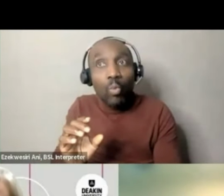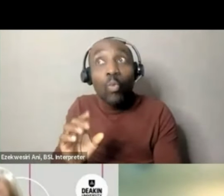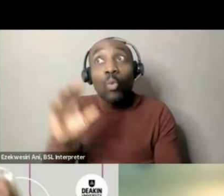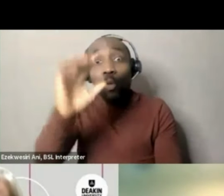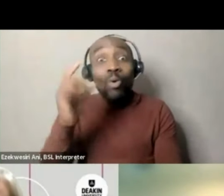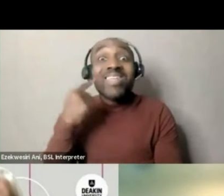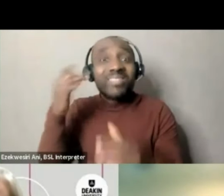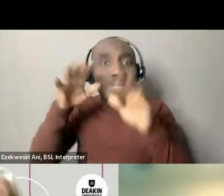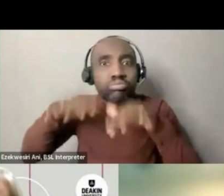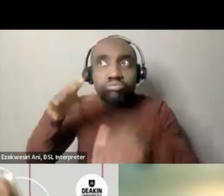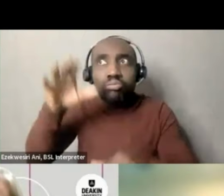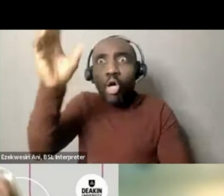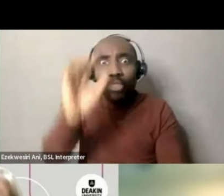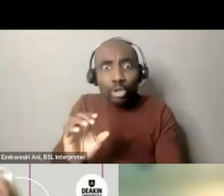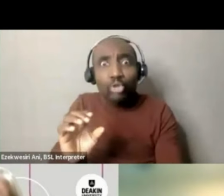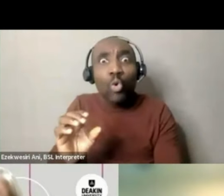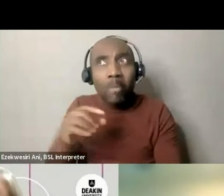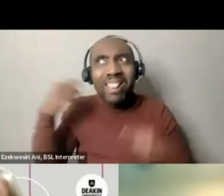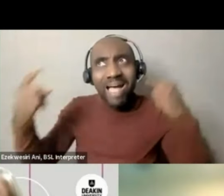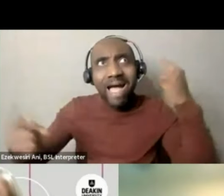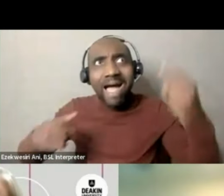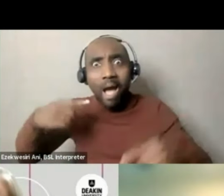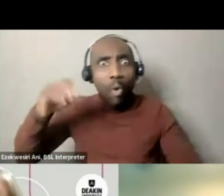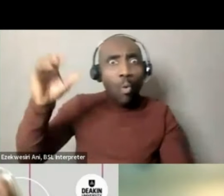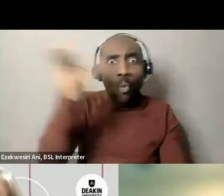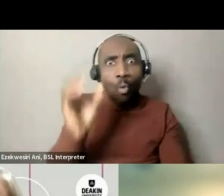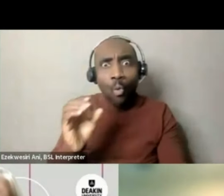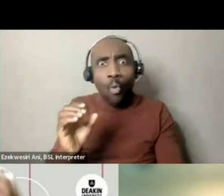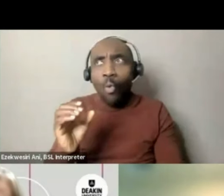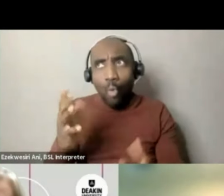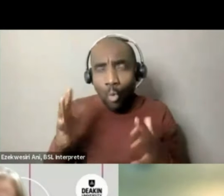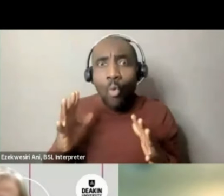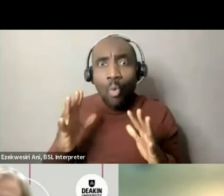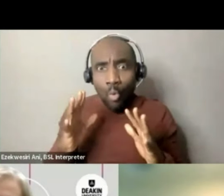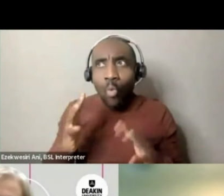Yesterday morning. It was very loud and very heavy.